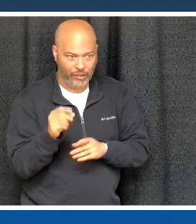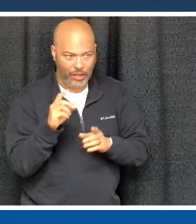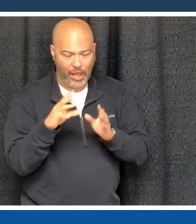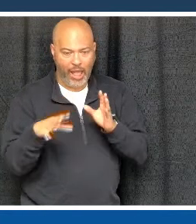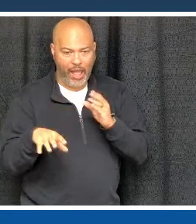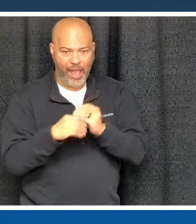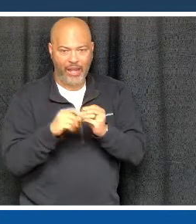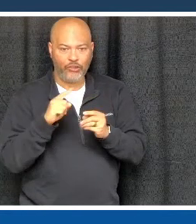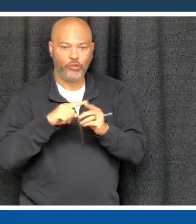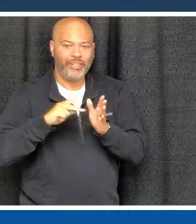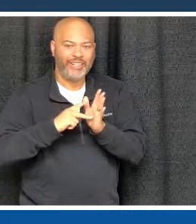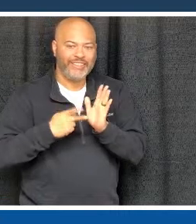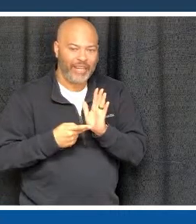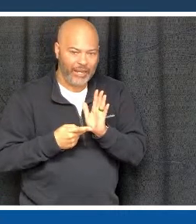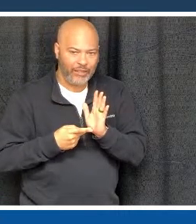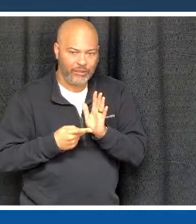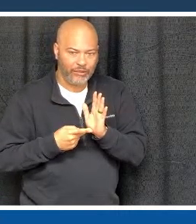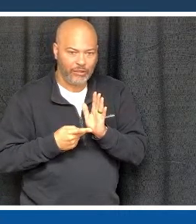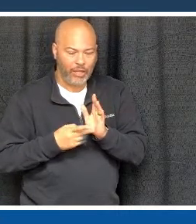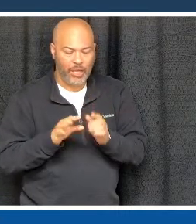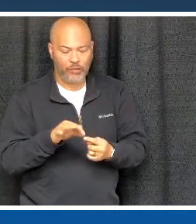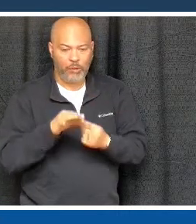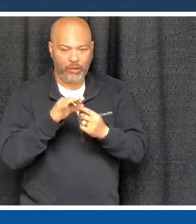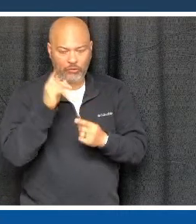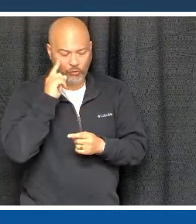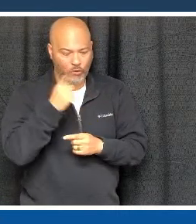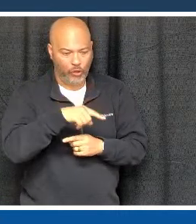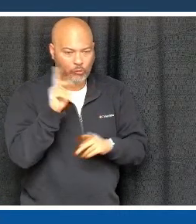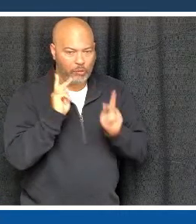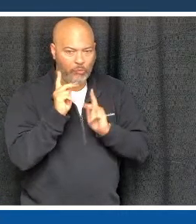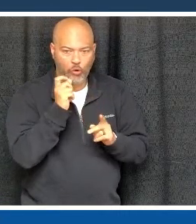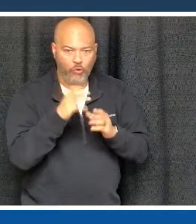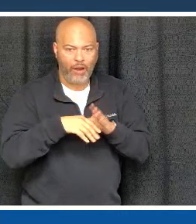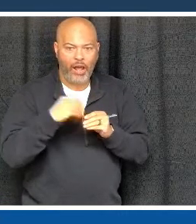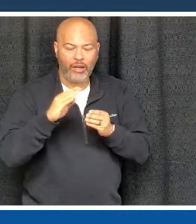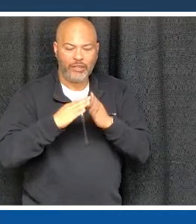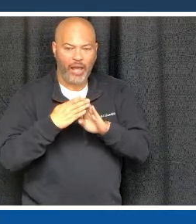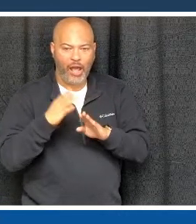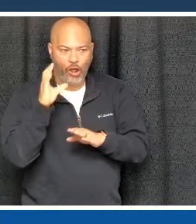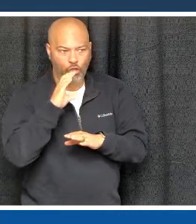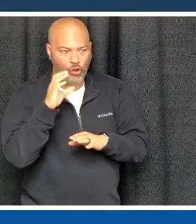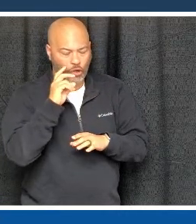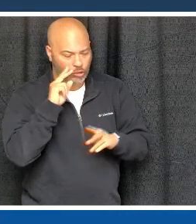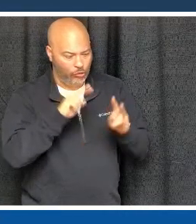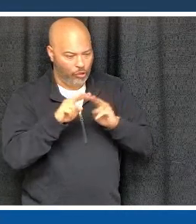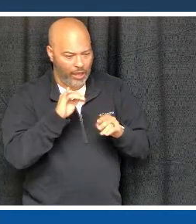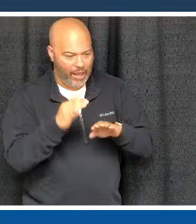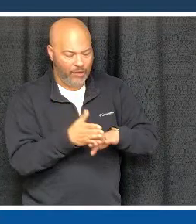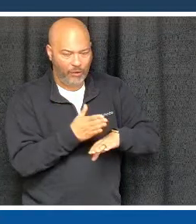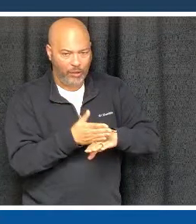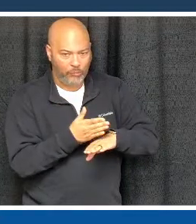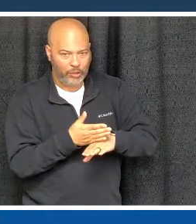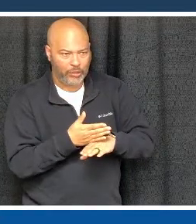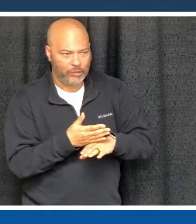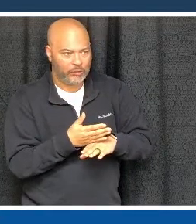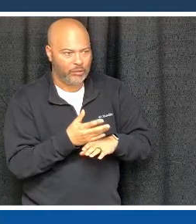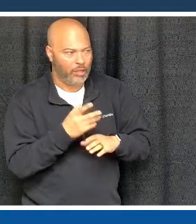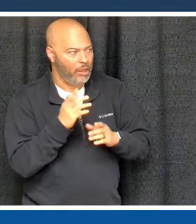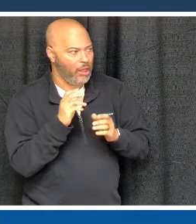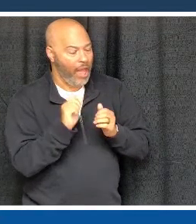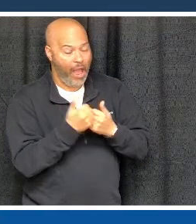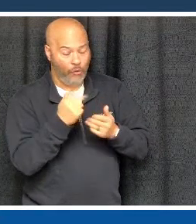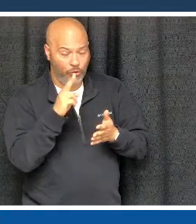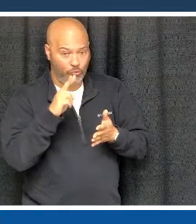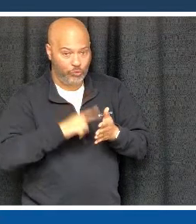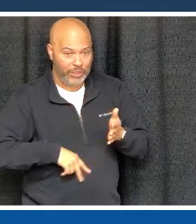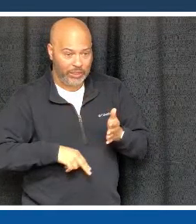legislative intent, especially for those folks that are from out of town that are looking at our legislation and looking at developing. The way that it